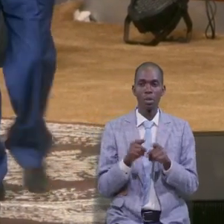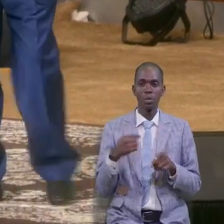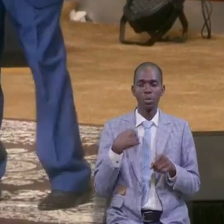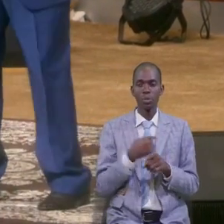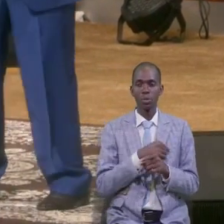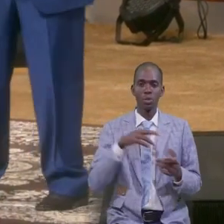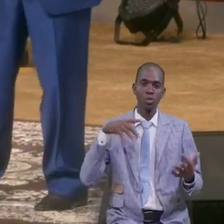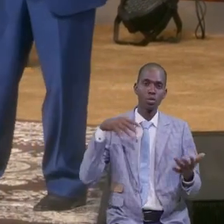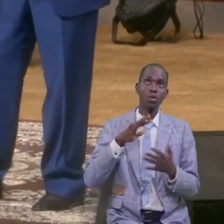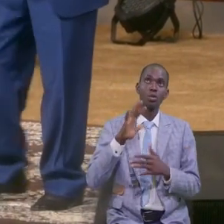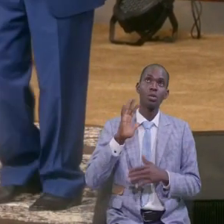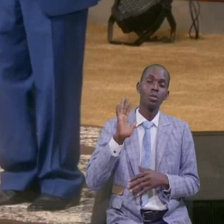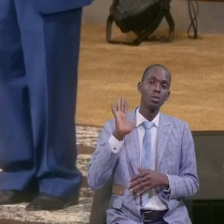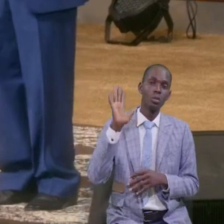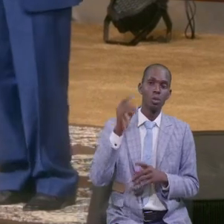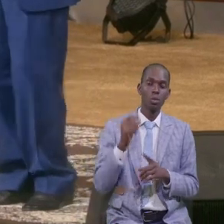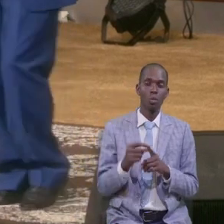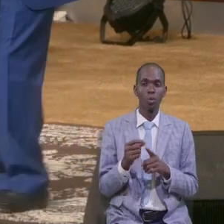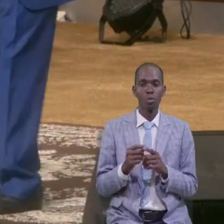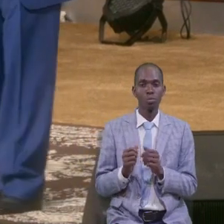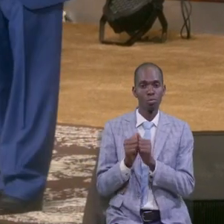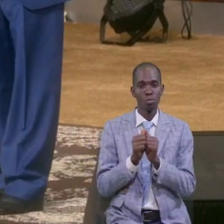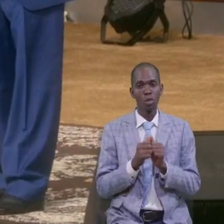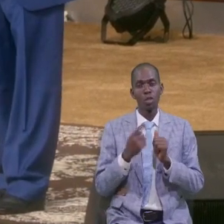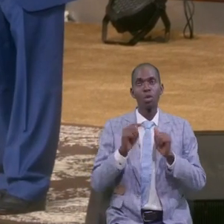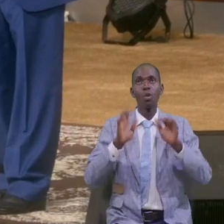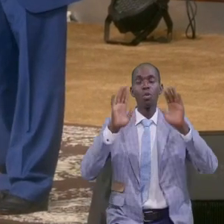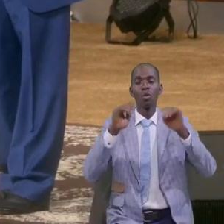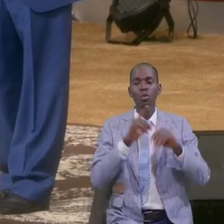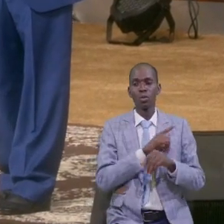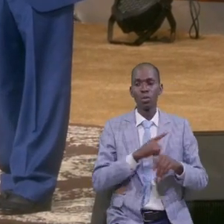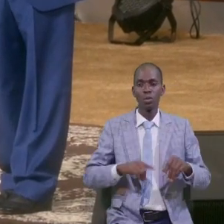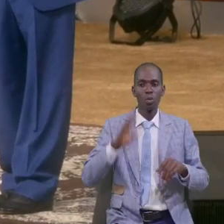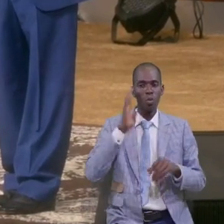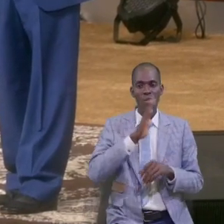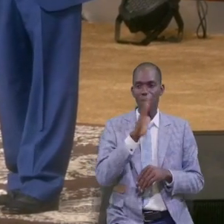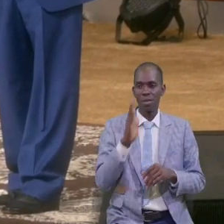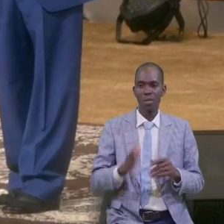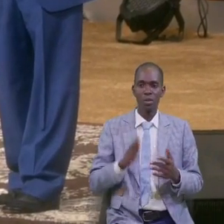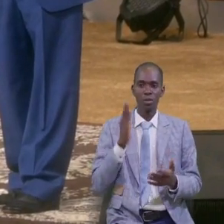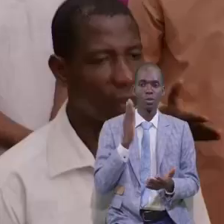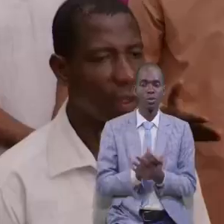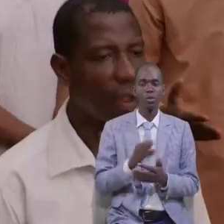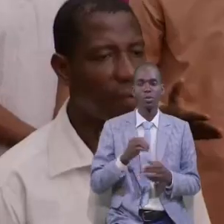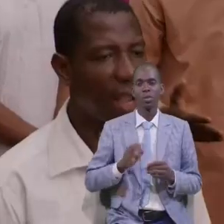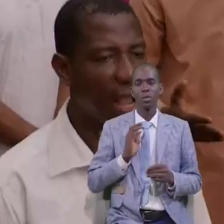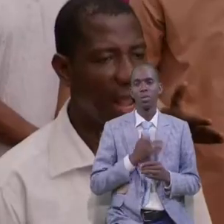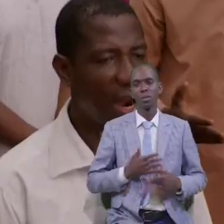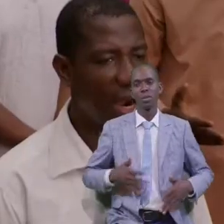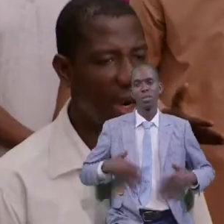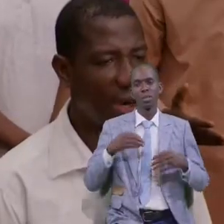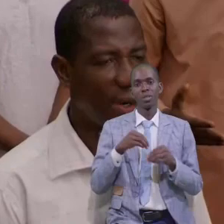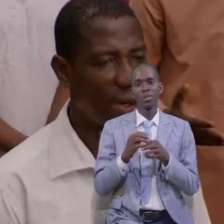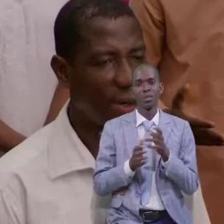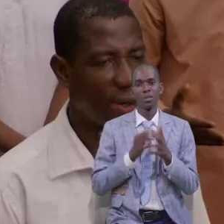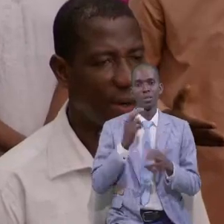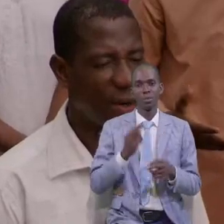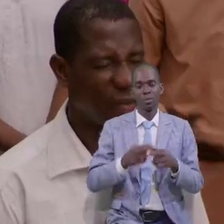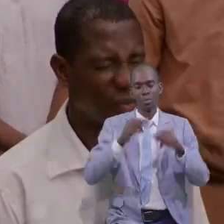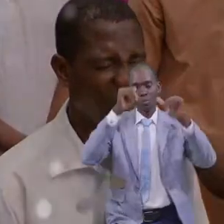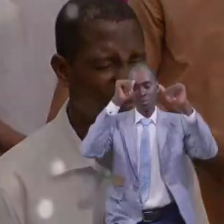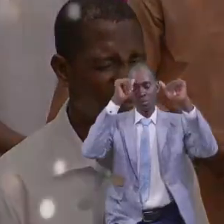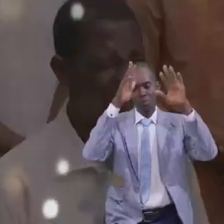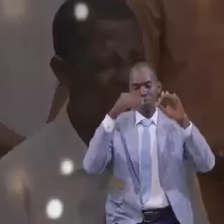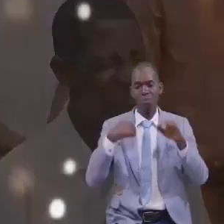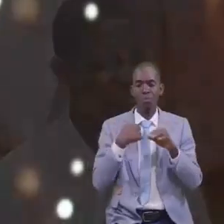word together, the wonders of the Lord will never cease in our lives in Jesus' name. Father, we thank